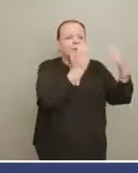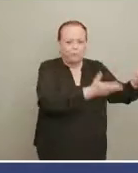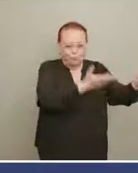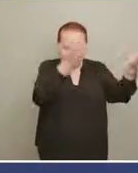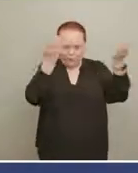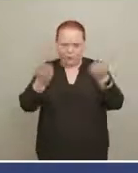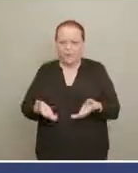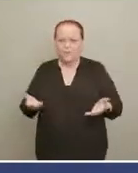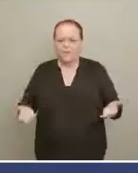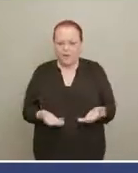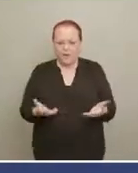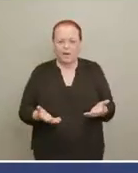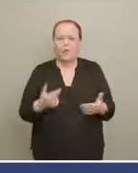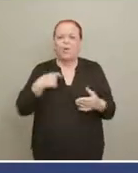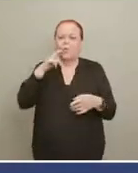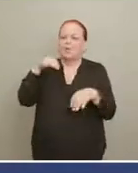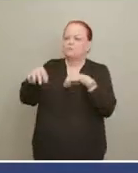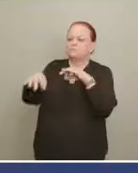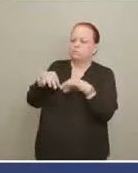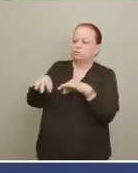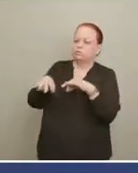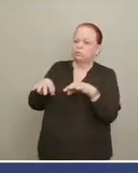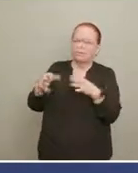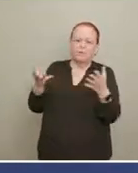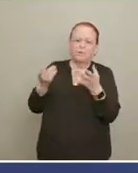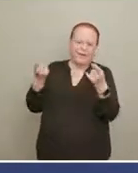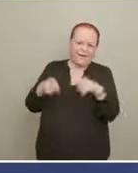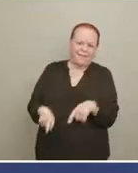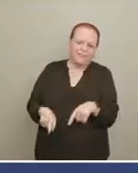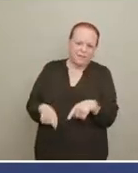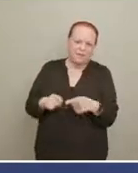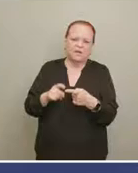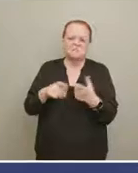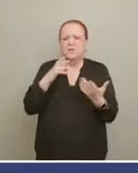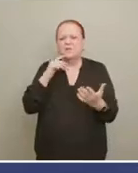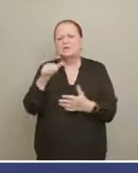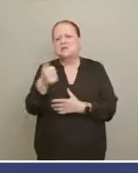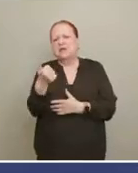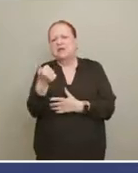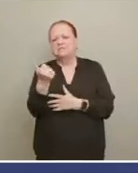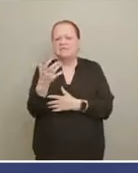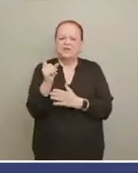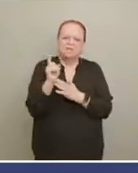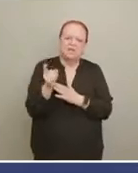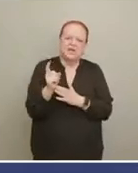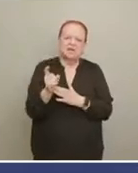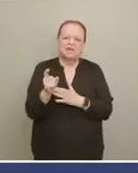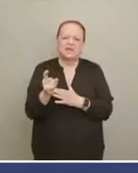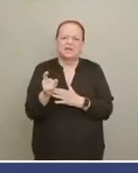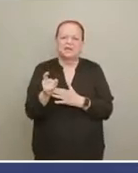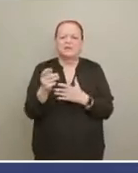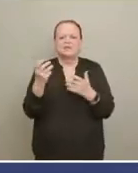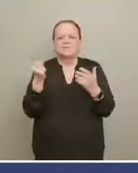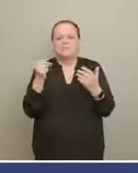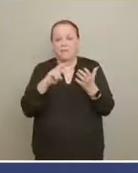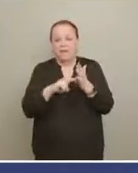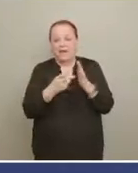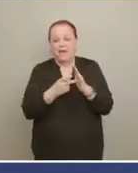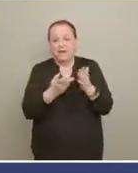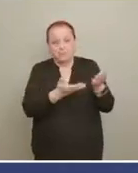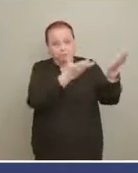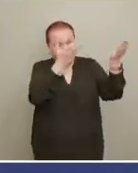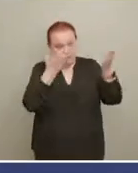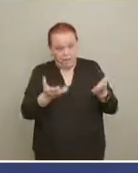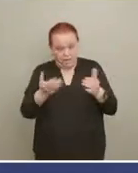what we have, what the person has done. It generally takes about 10 to 15 minutes tops to get them out of our car into the hands of the people